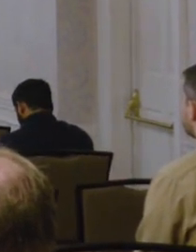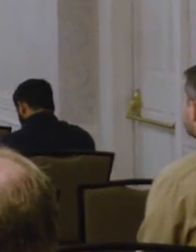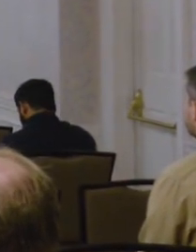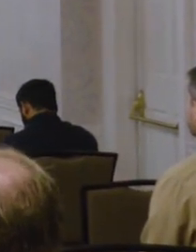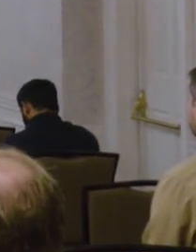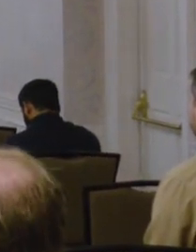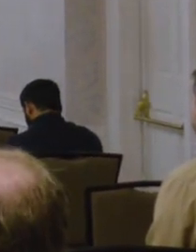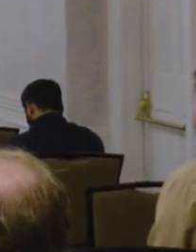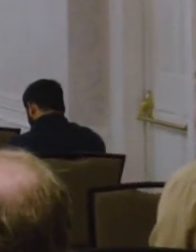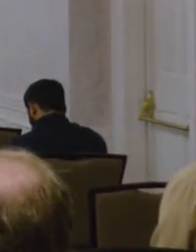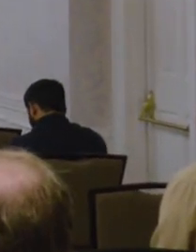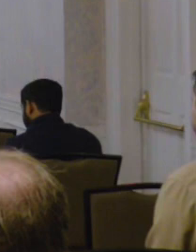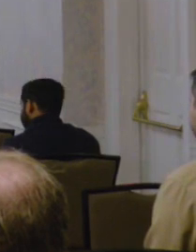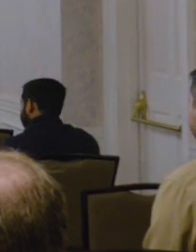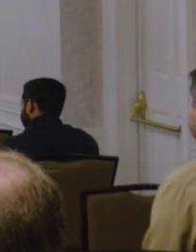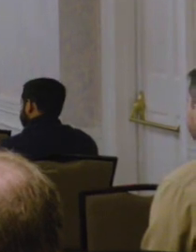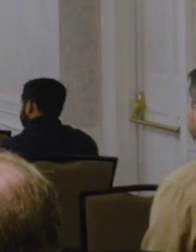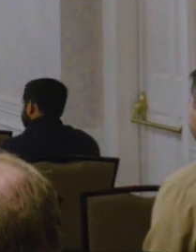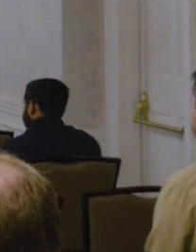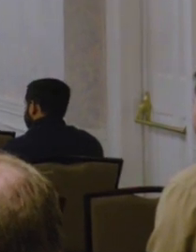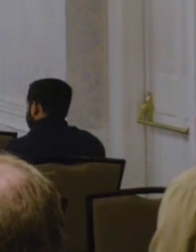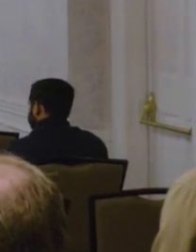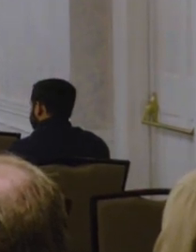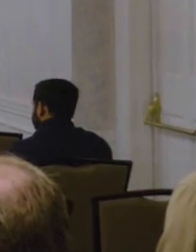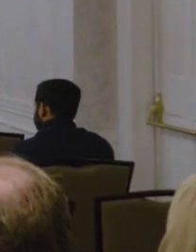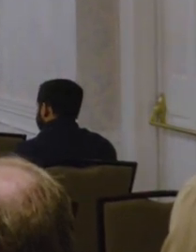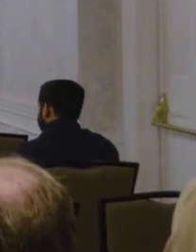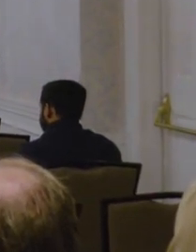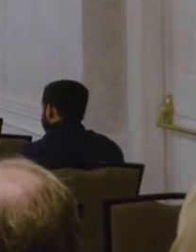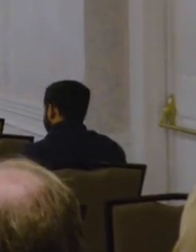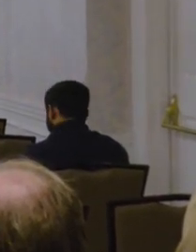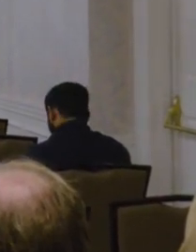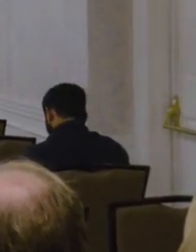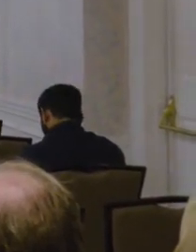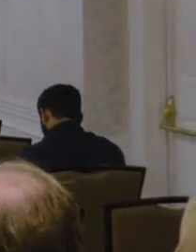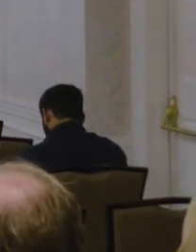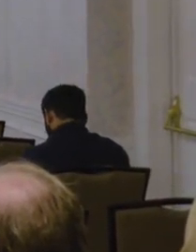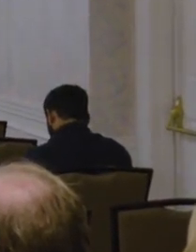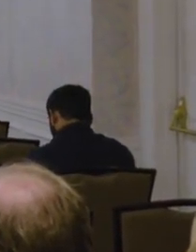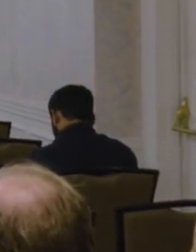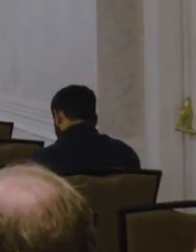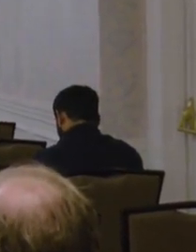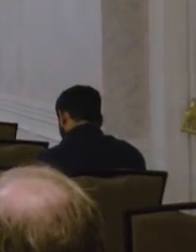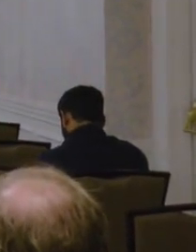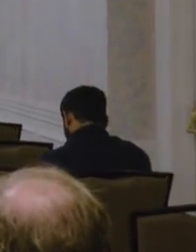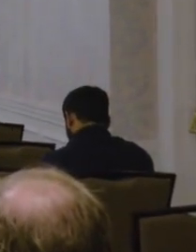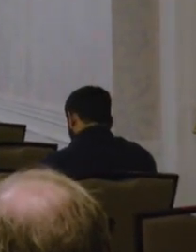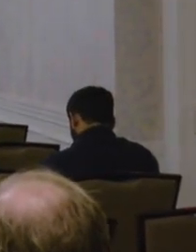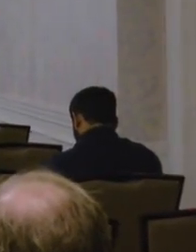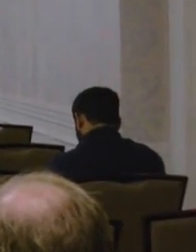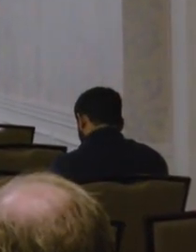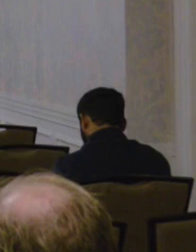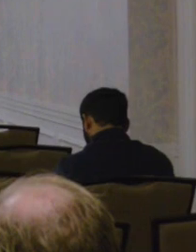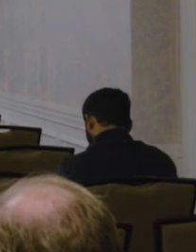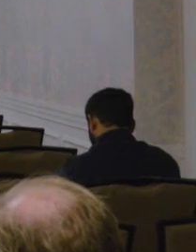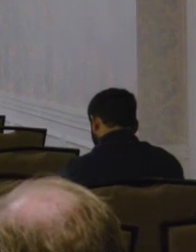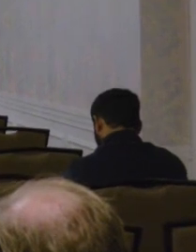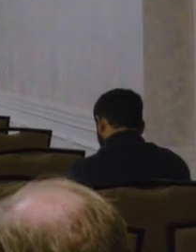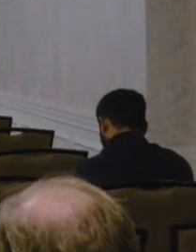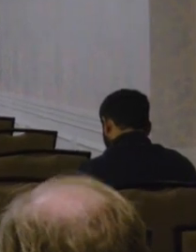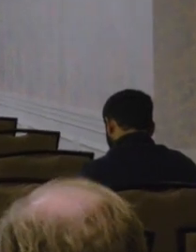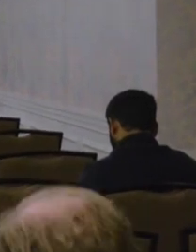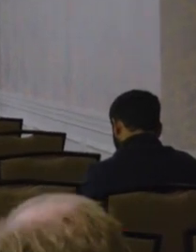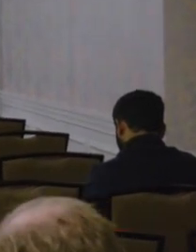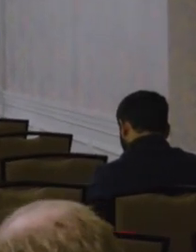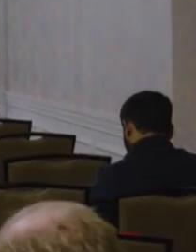are through interventions that work through teachers. So there's just no way around it. Now, obviously, there are a lot of ways we can help teachers